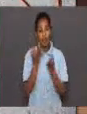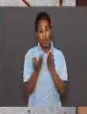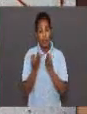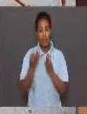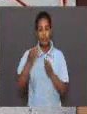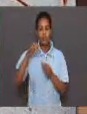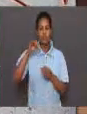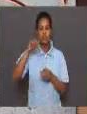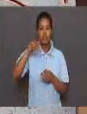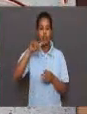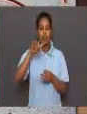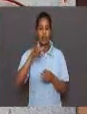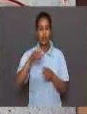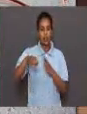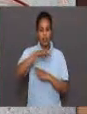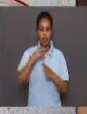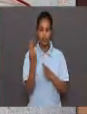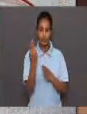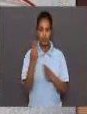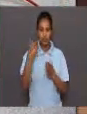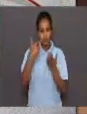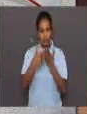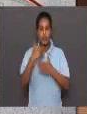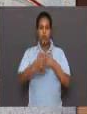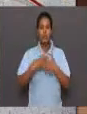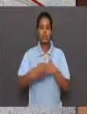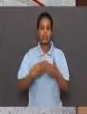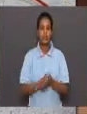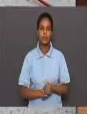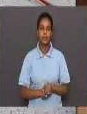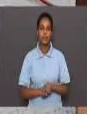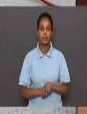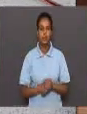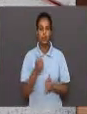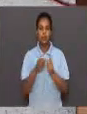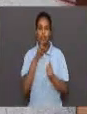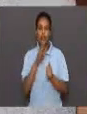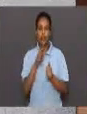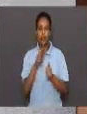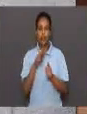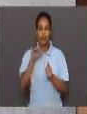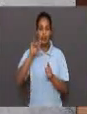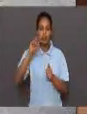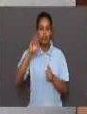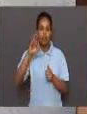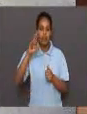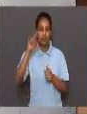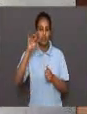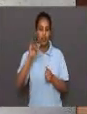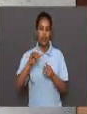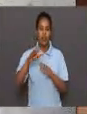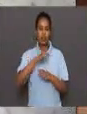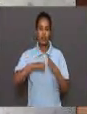If graphite electrodes are used in this process, which are inert